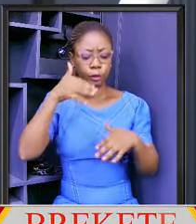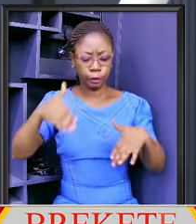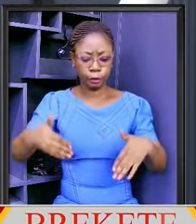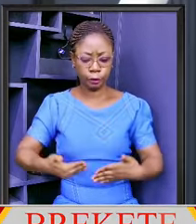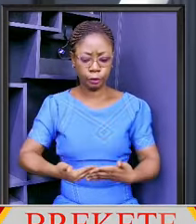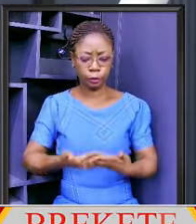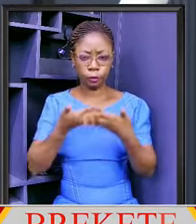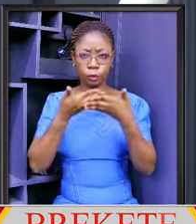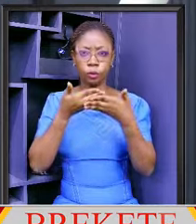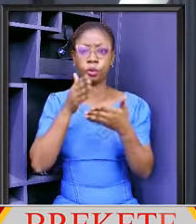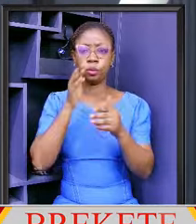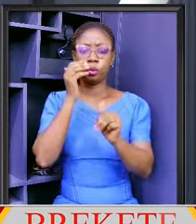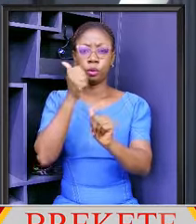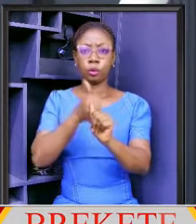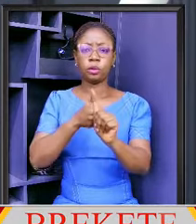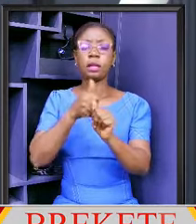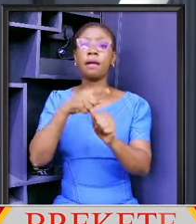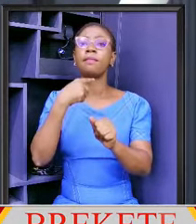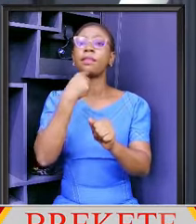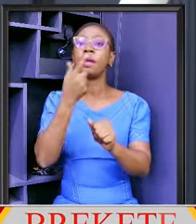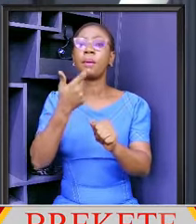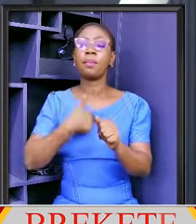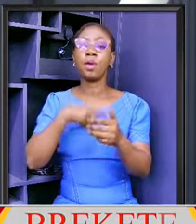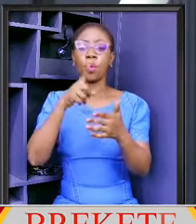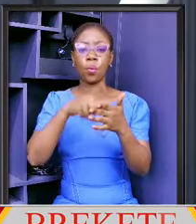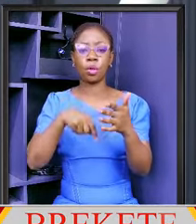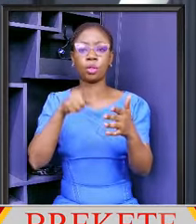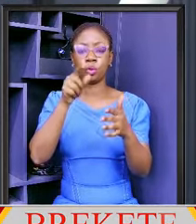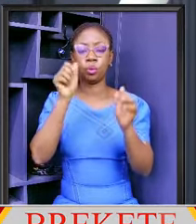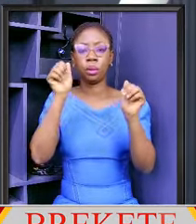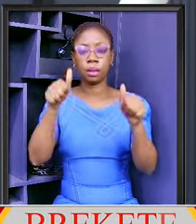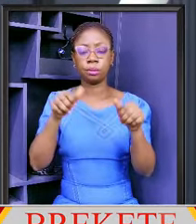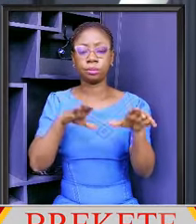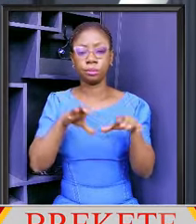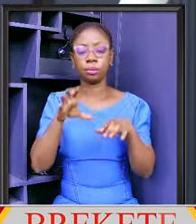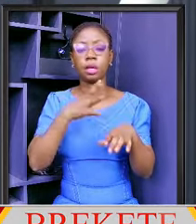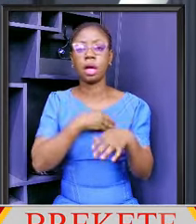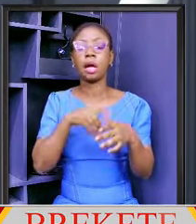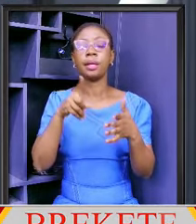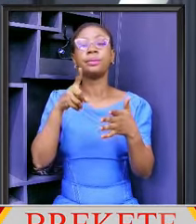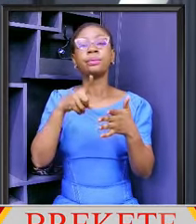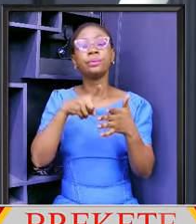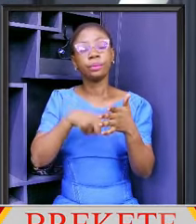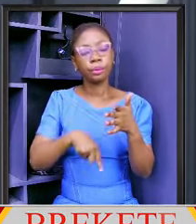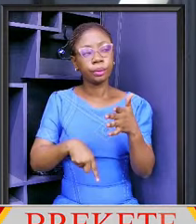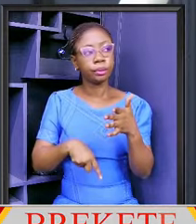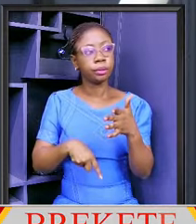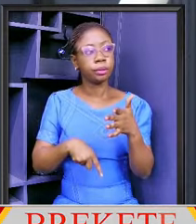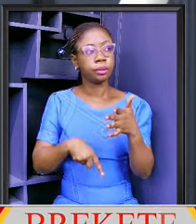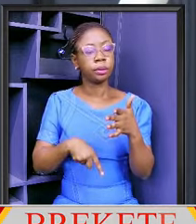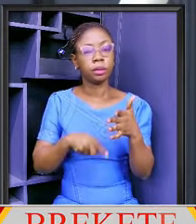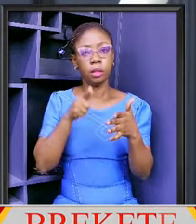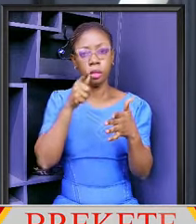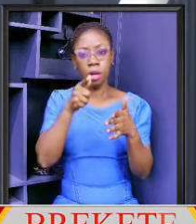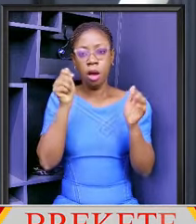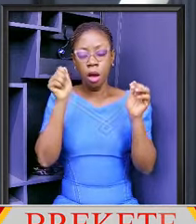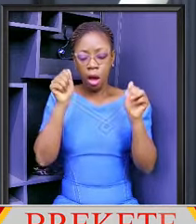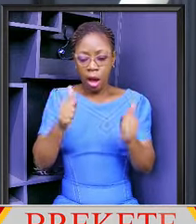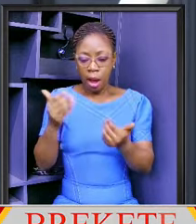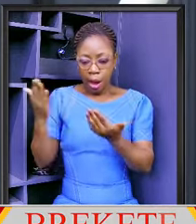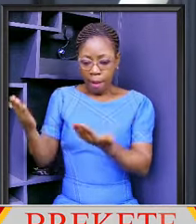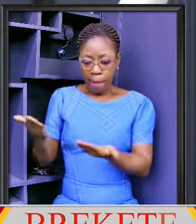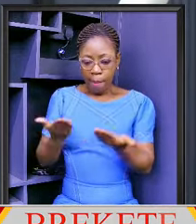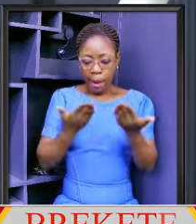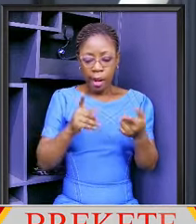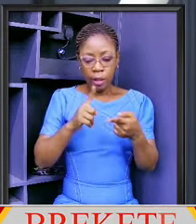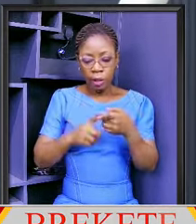yourself. Tell me what you are capable of doing and what you can bring